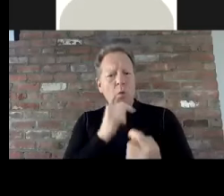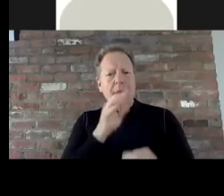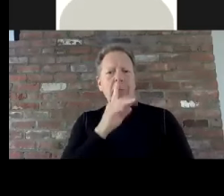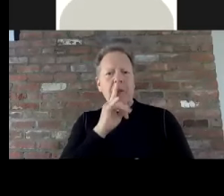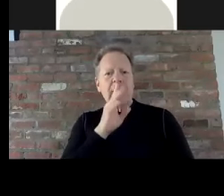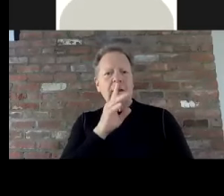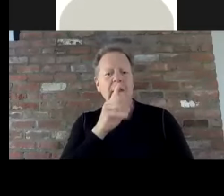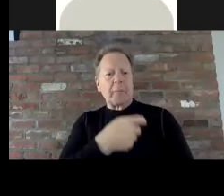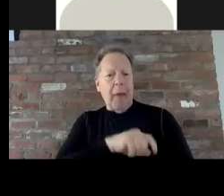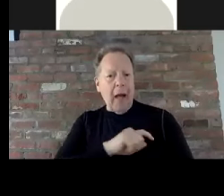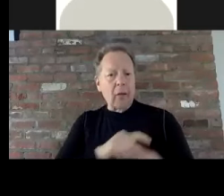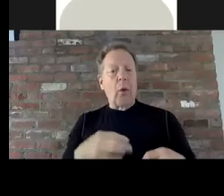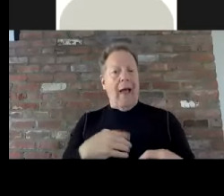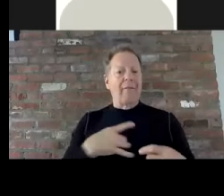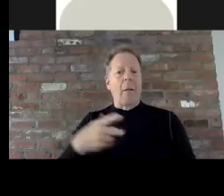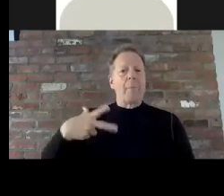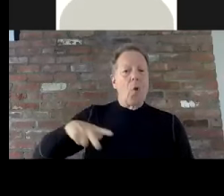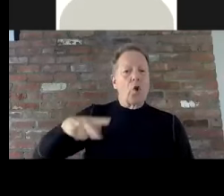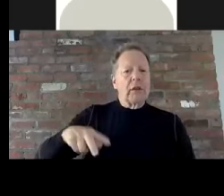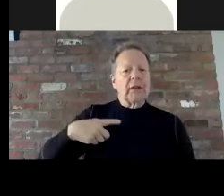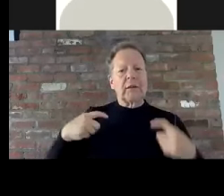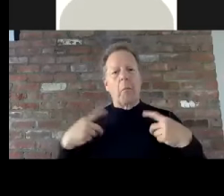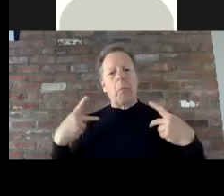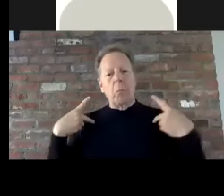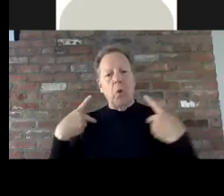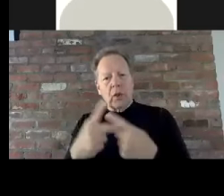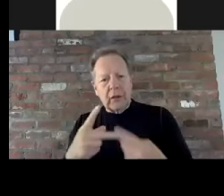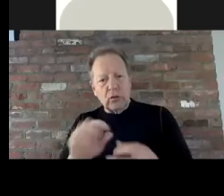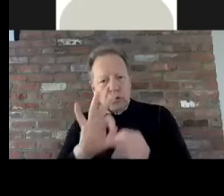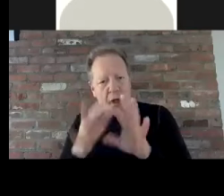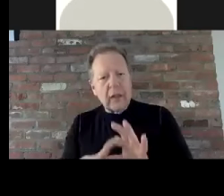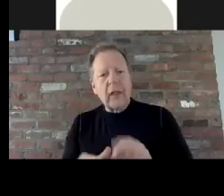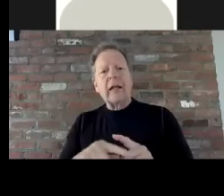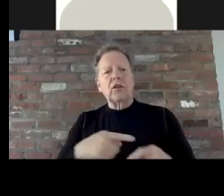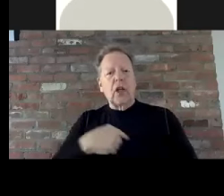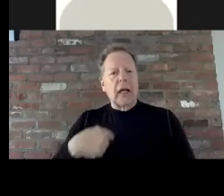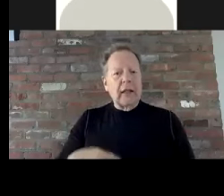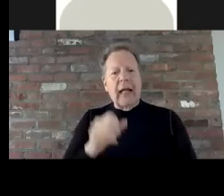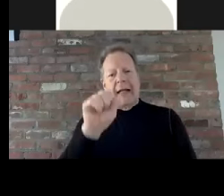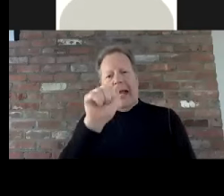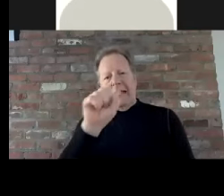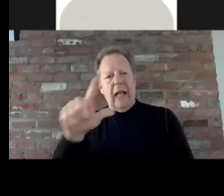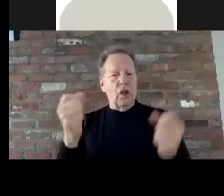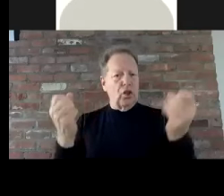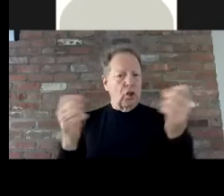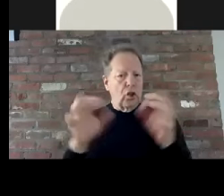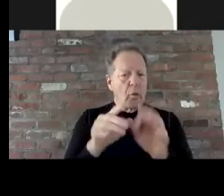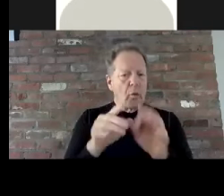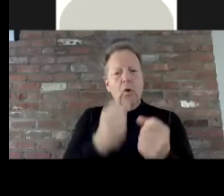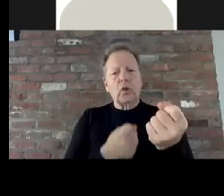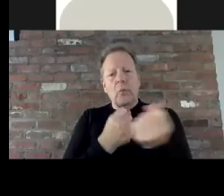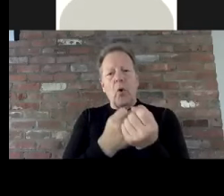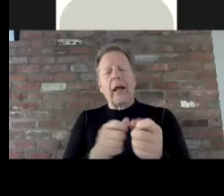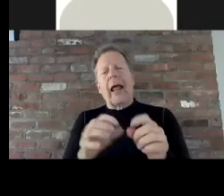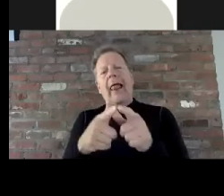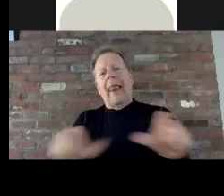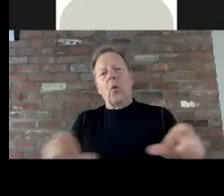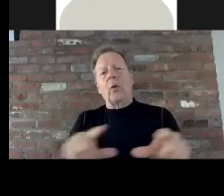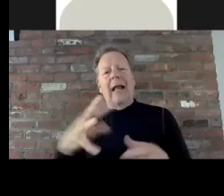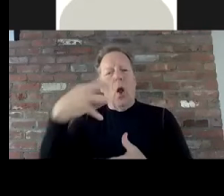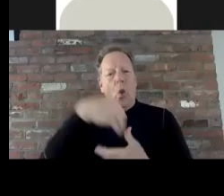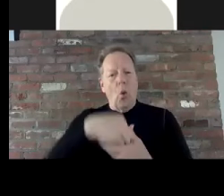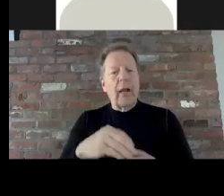have Portuguese translators and Spanish translators, as well as American Sign Language interpreters who are supporting language inclusion. And